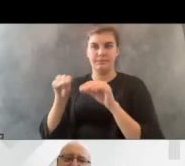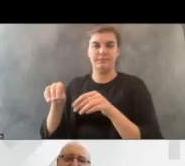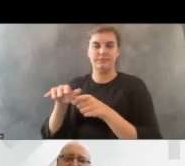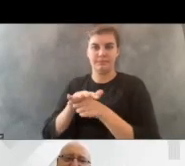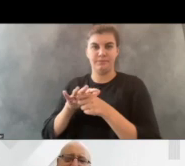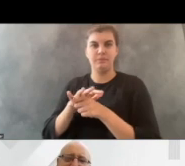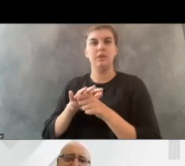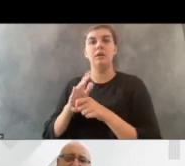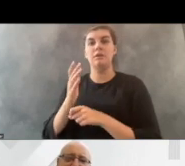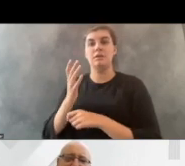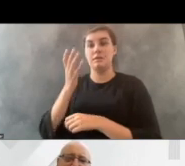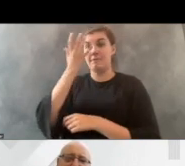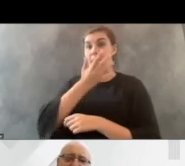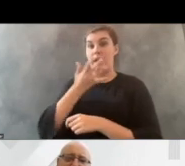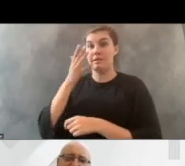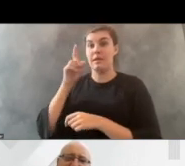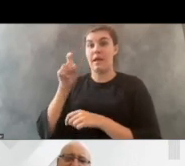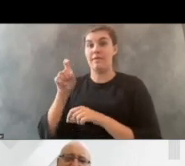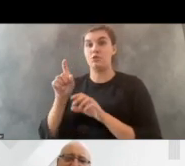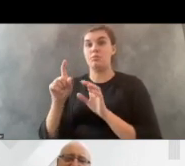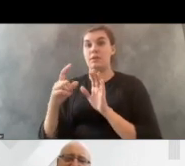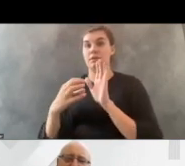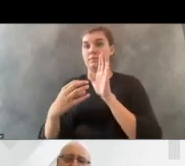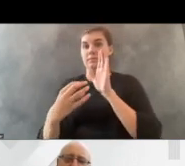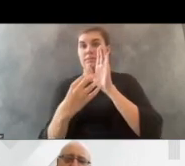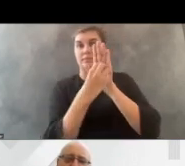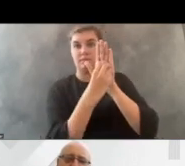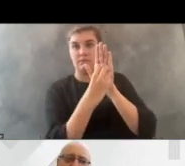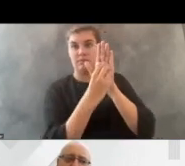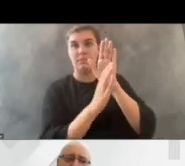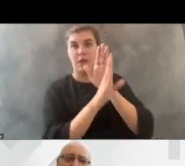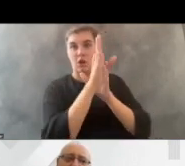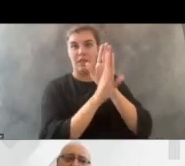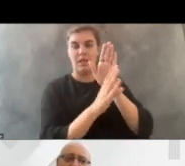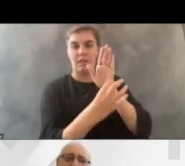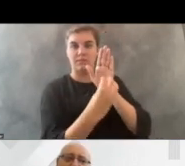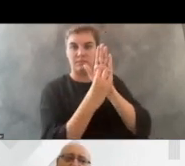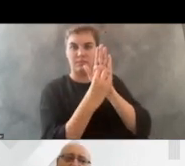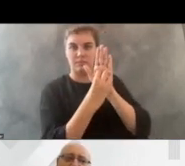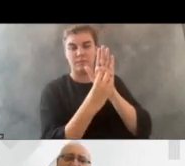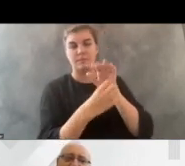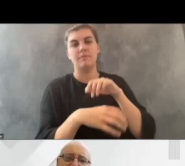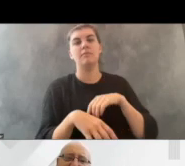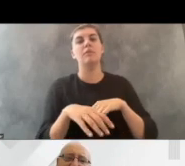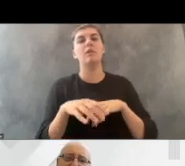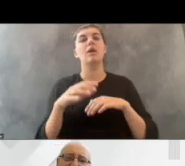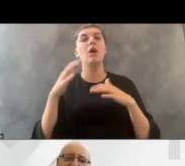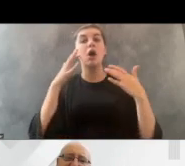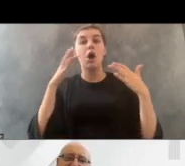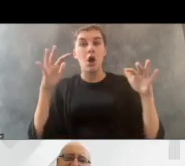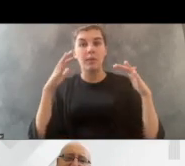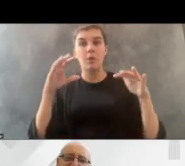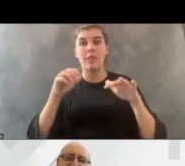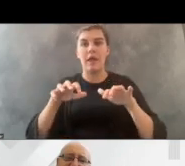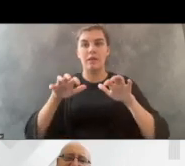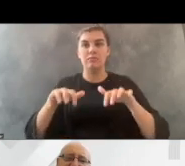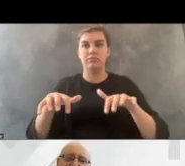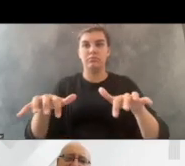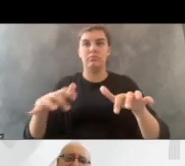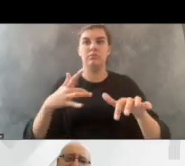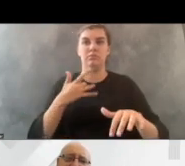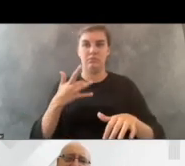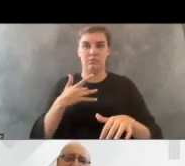is required where pedestrian circulation path is not attached to the curb, landscaping, or other non-prepared surface. It's 24